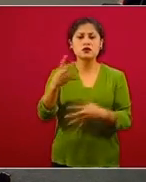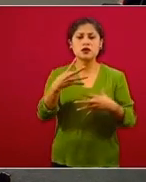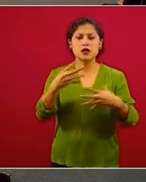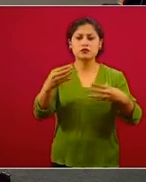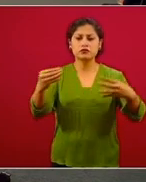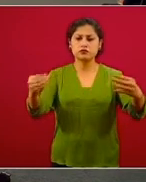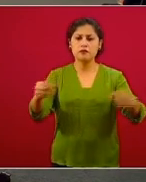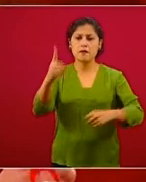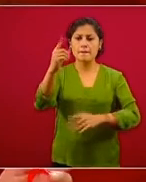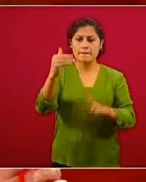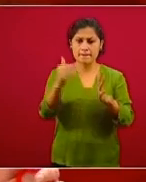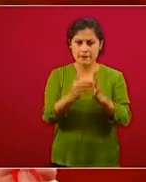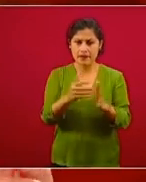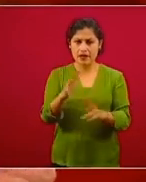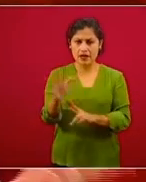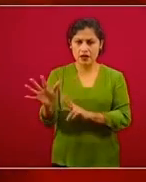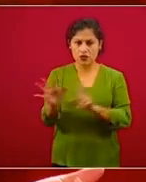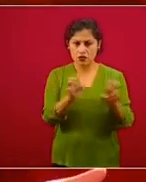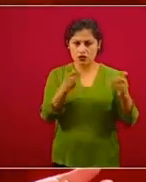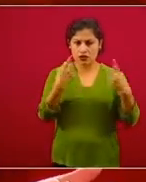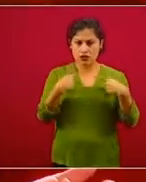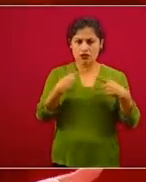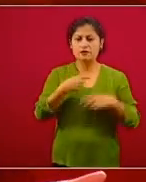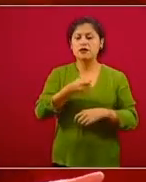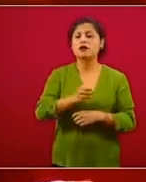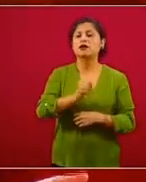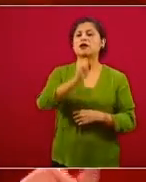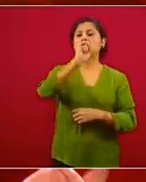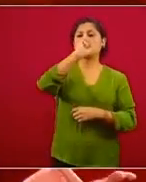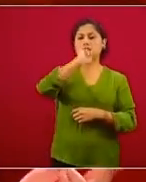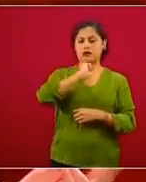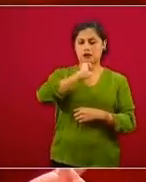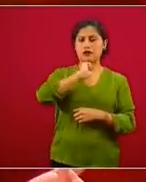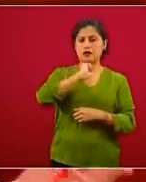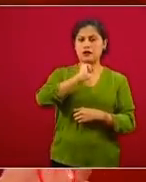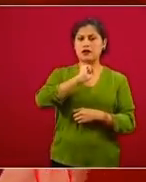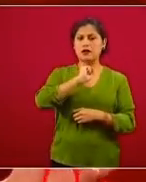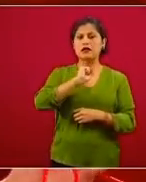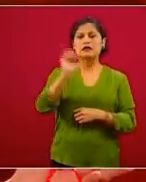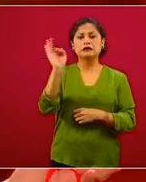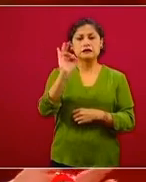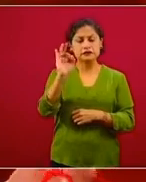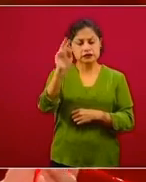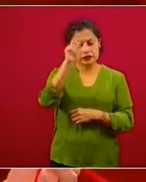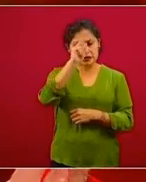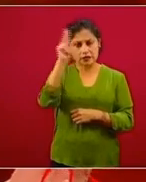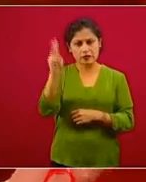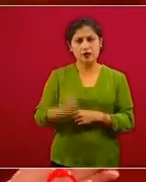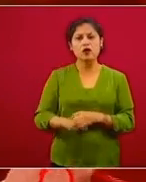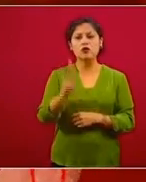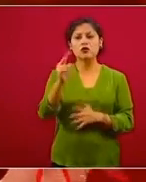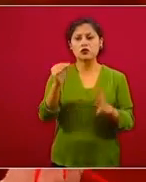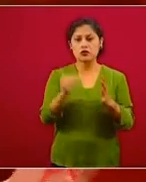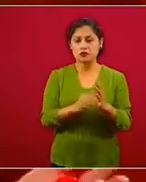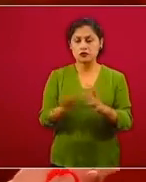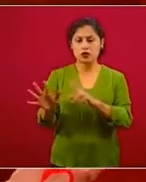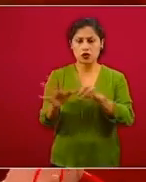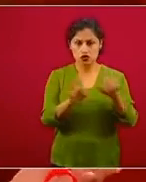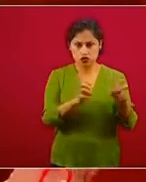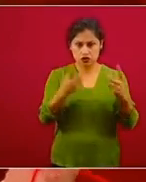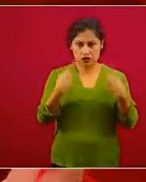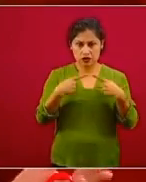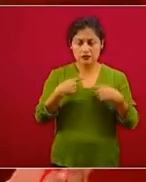approximately 1,800 intubated patients, and in the worst case scenario, 2,800. Do we